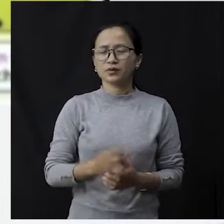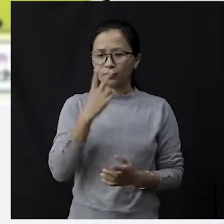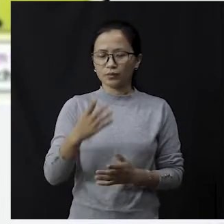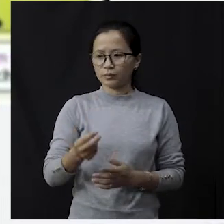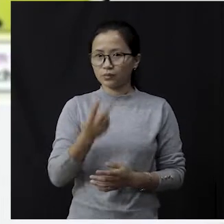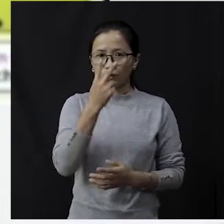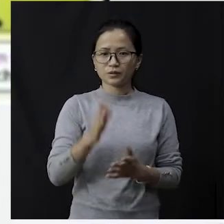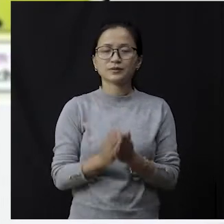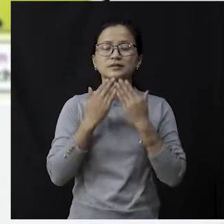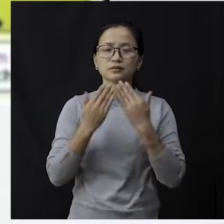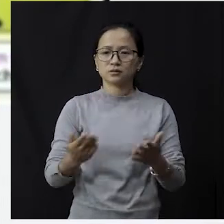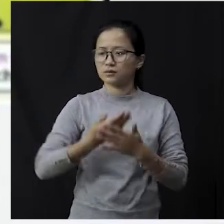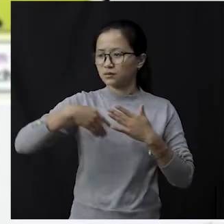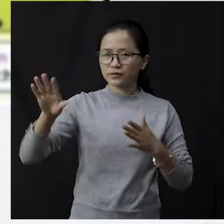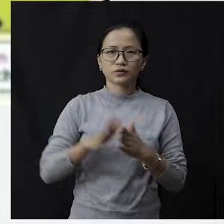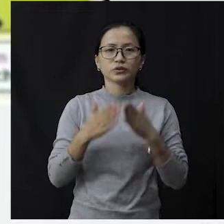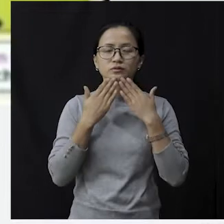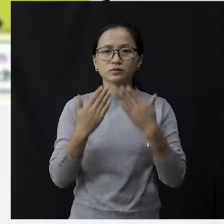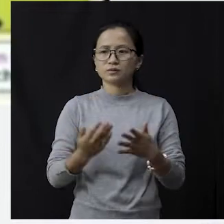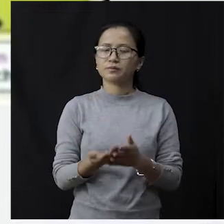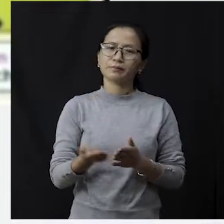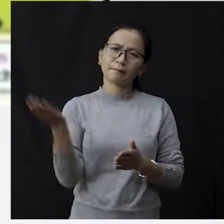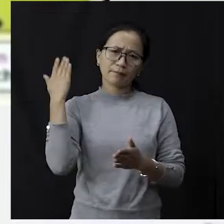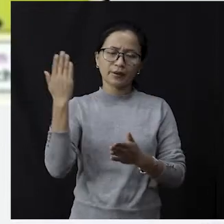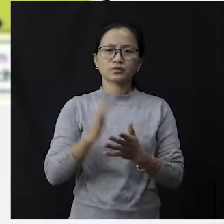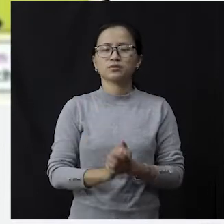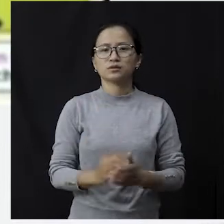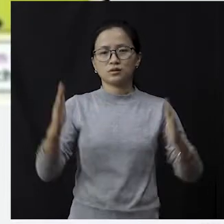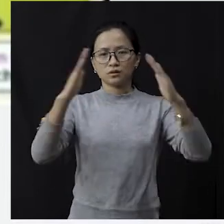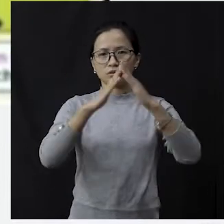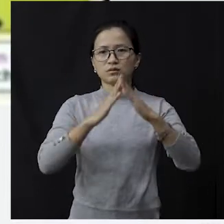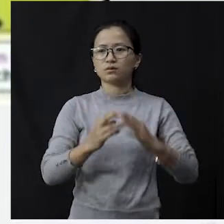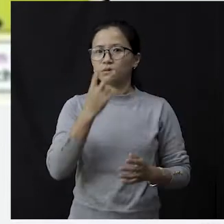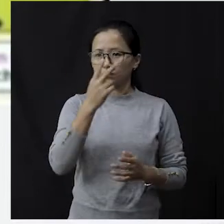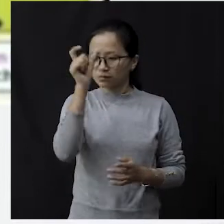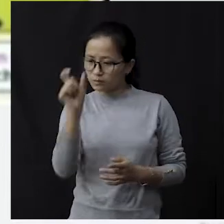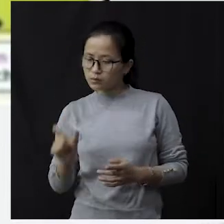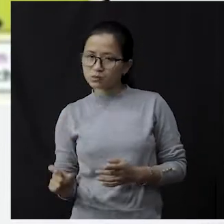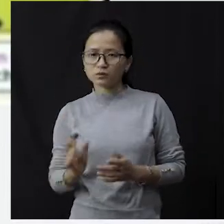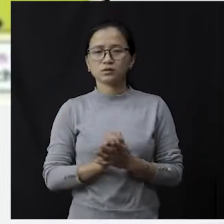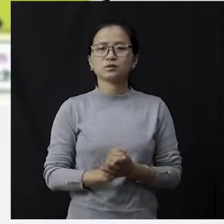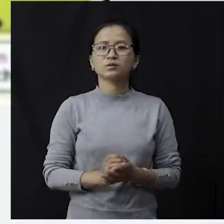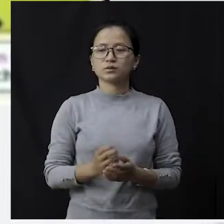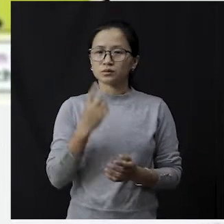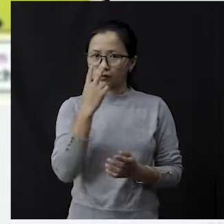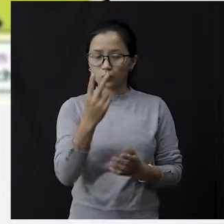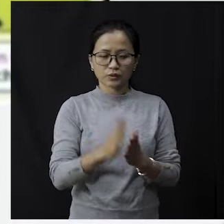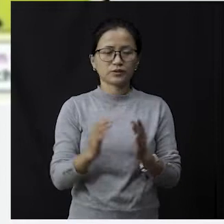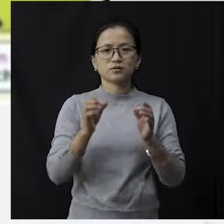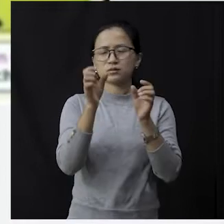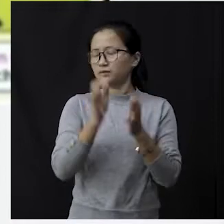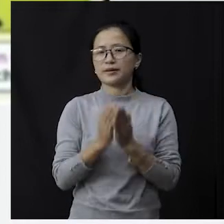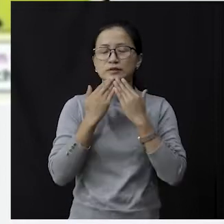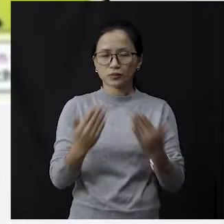watchman in the school, after you left your school and go back to your home, a watchman used to watch the school by